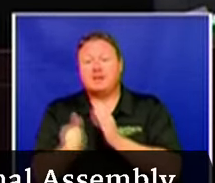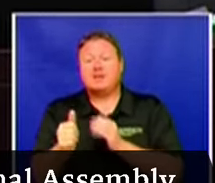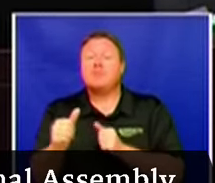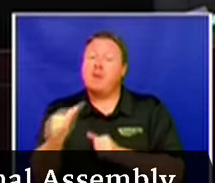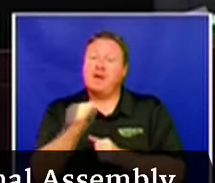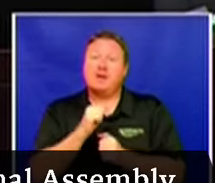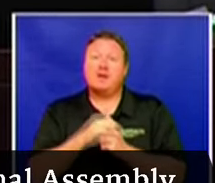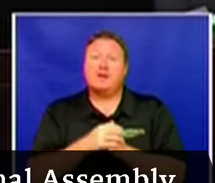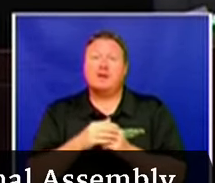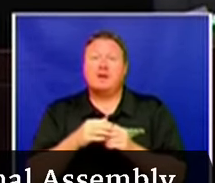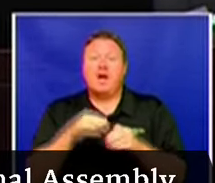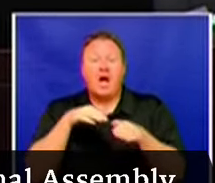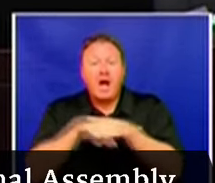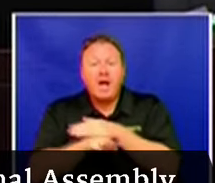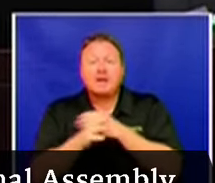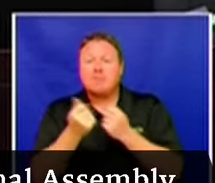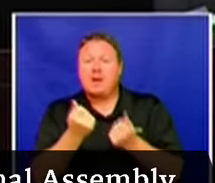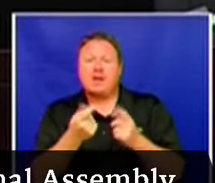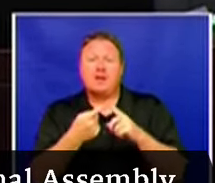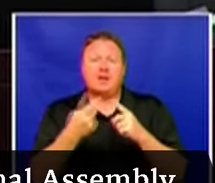concealing whatever. And where